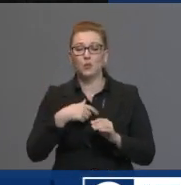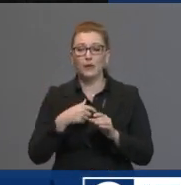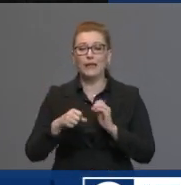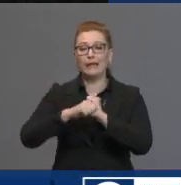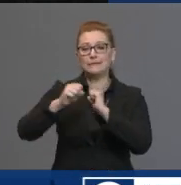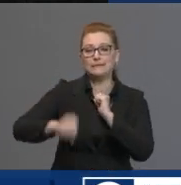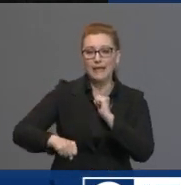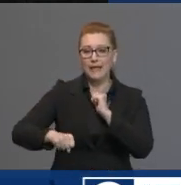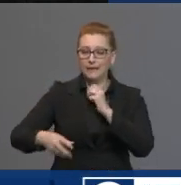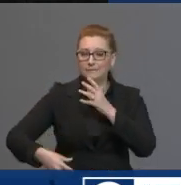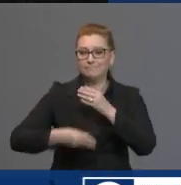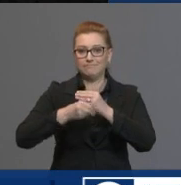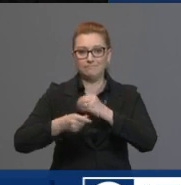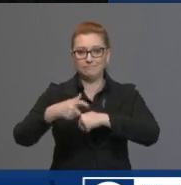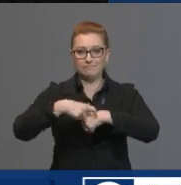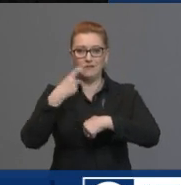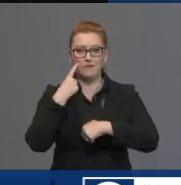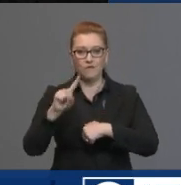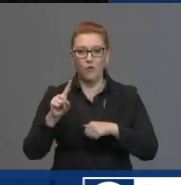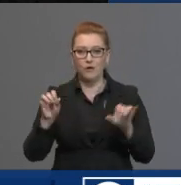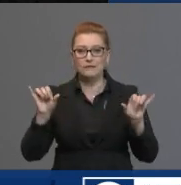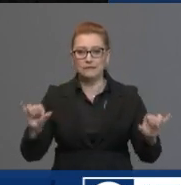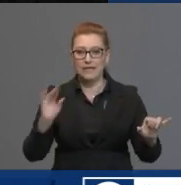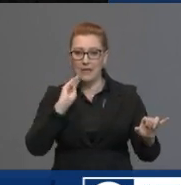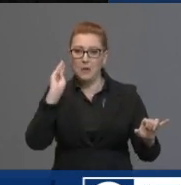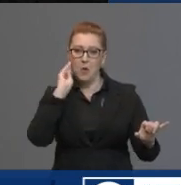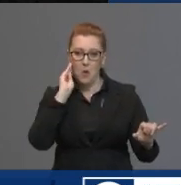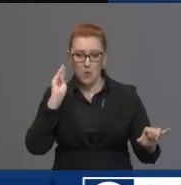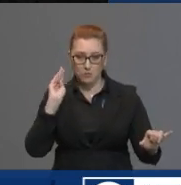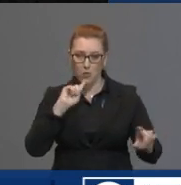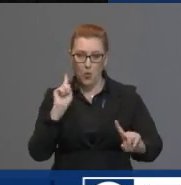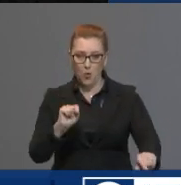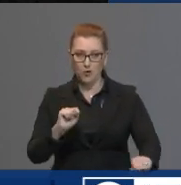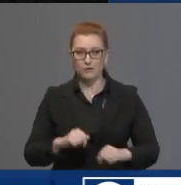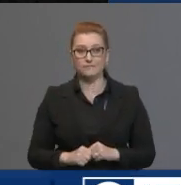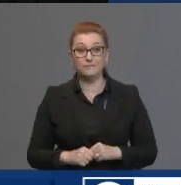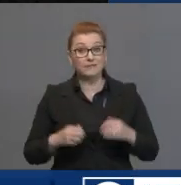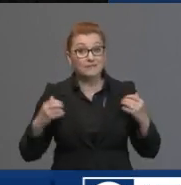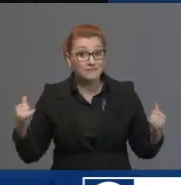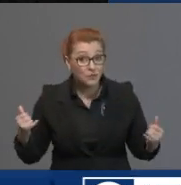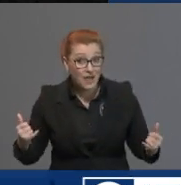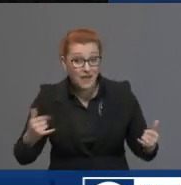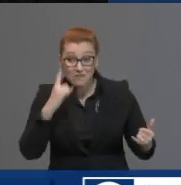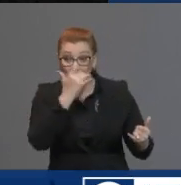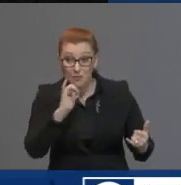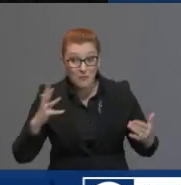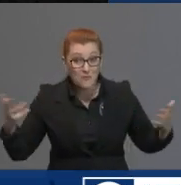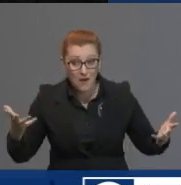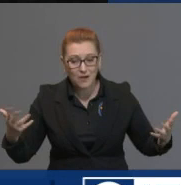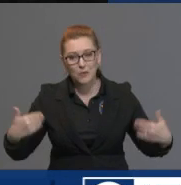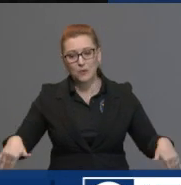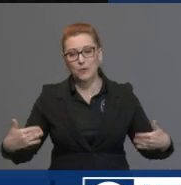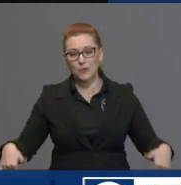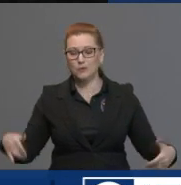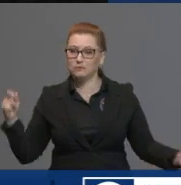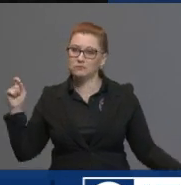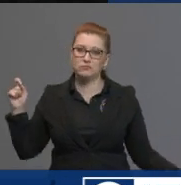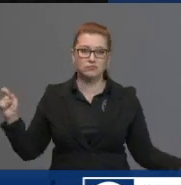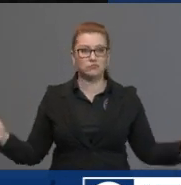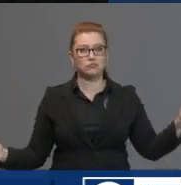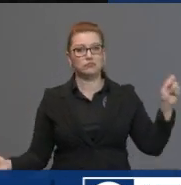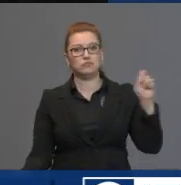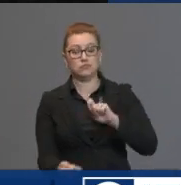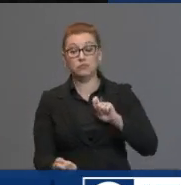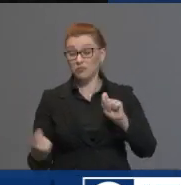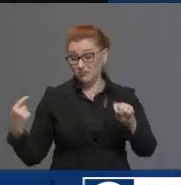today? Well, we're a long way from where we were on March 11th. The focus this entire time